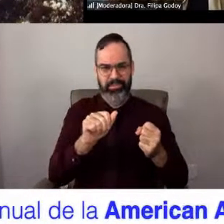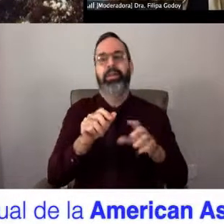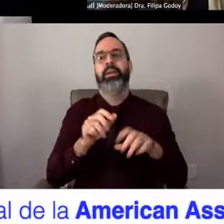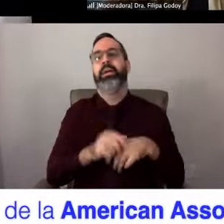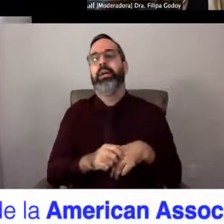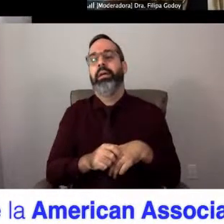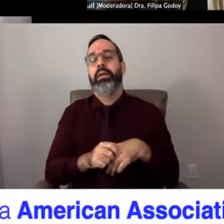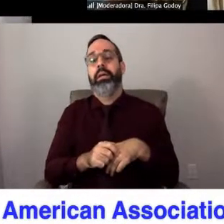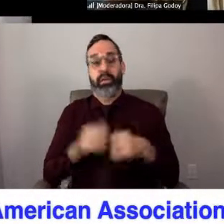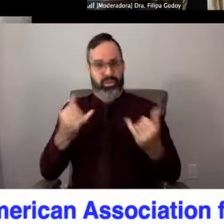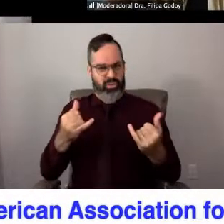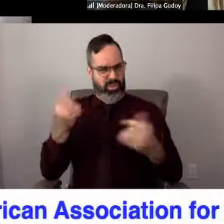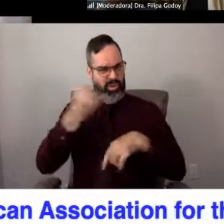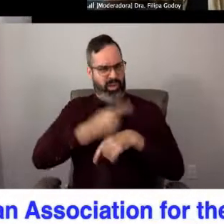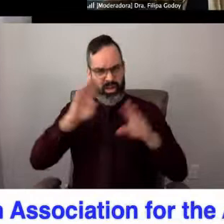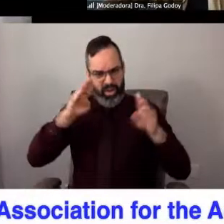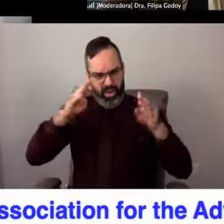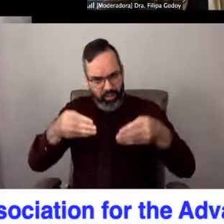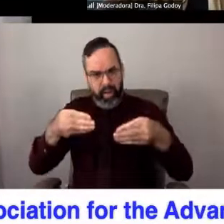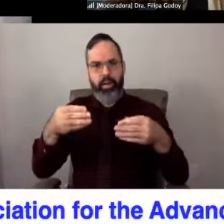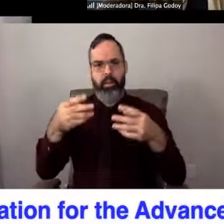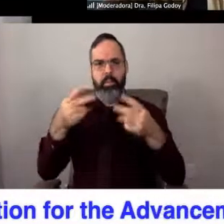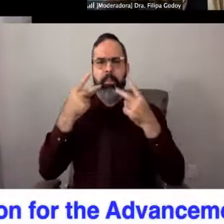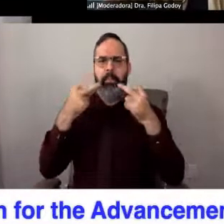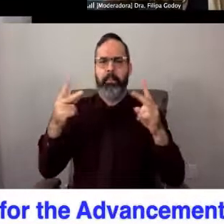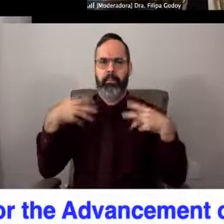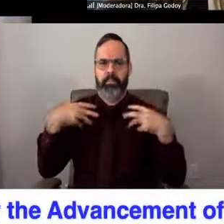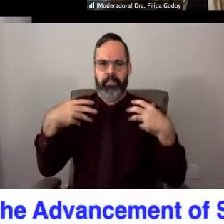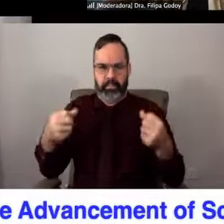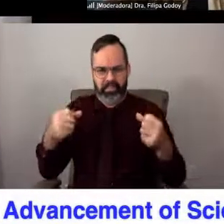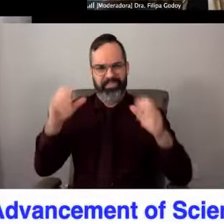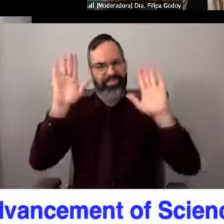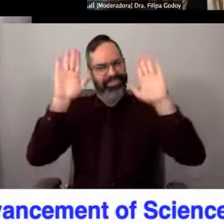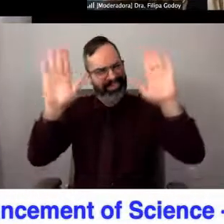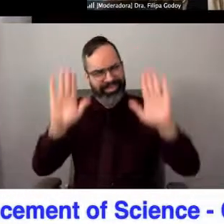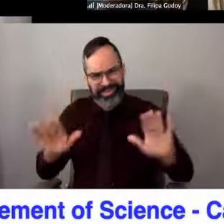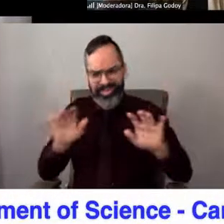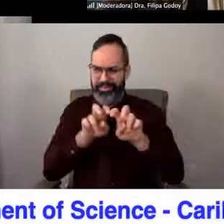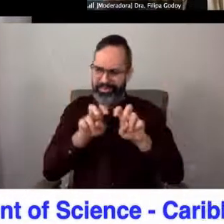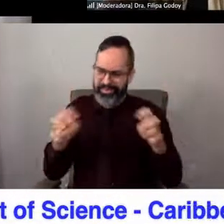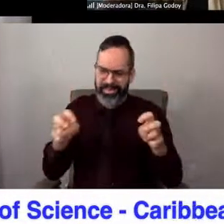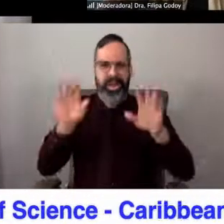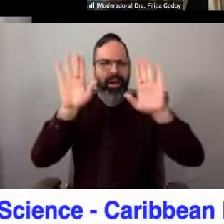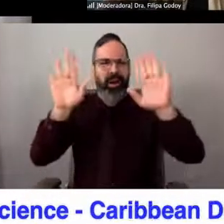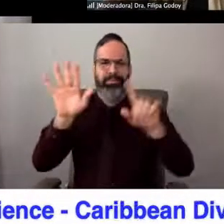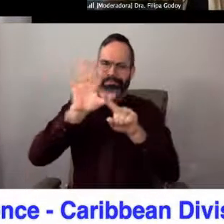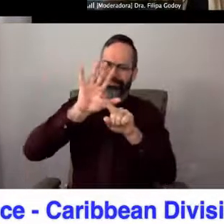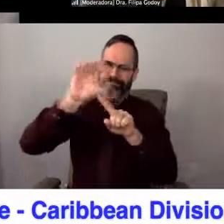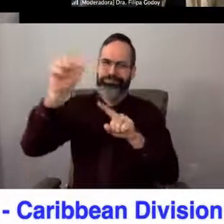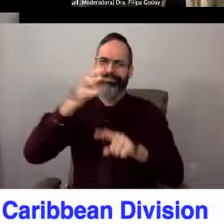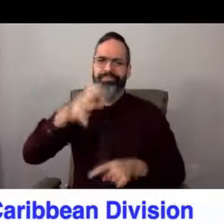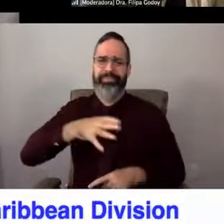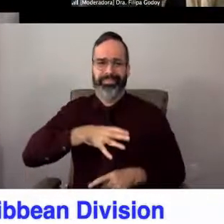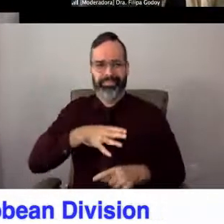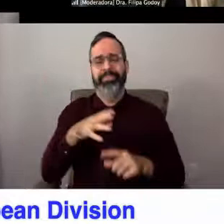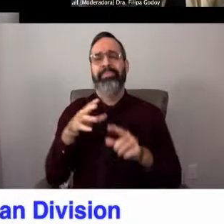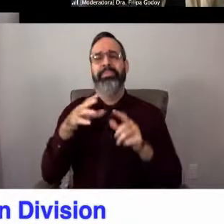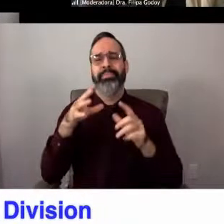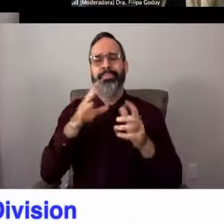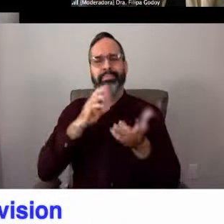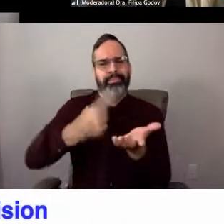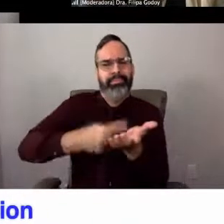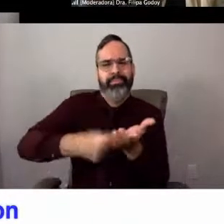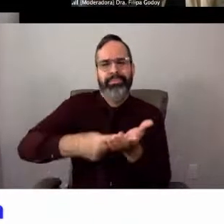on public health, and we have an amazing panel of women, extraordinary women, who will be talking about COVID-19